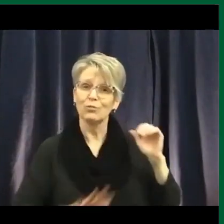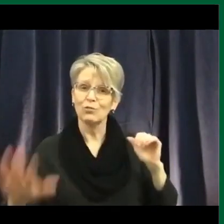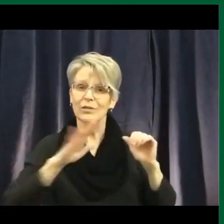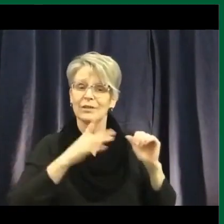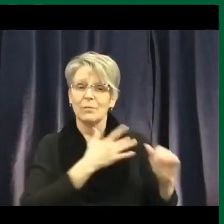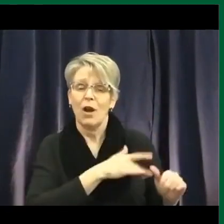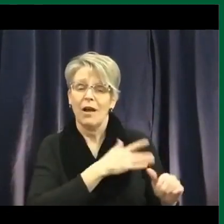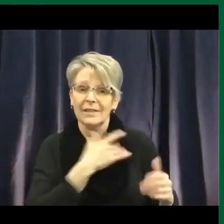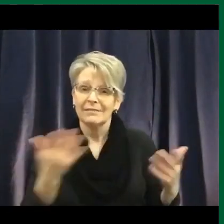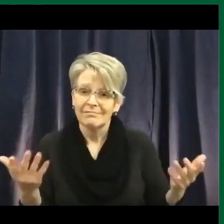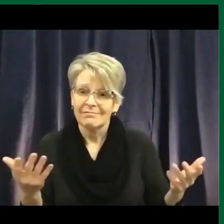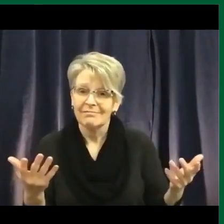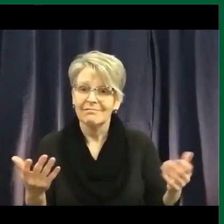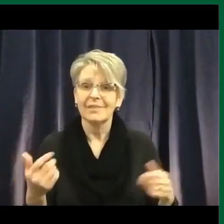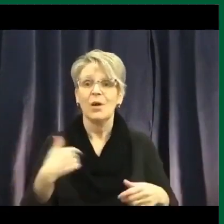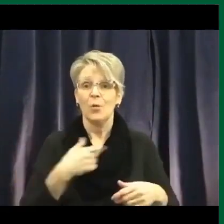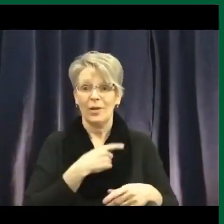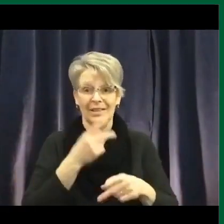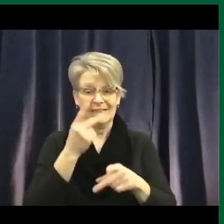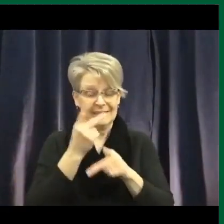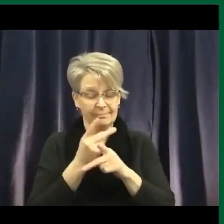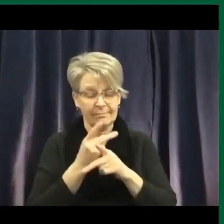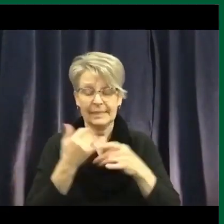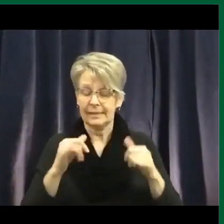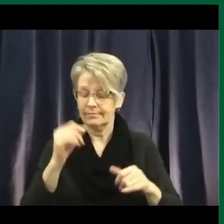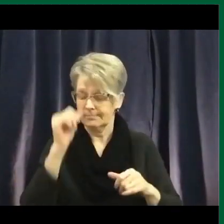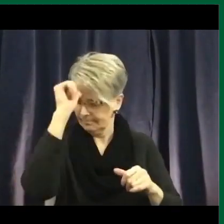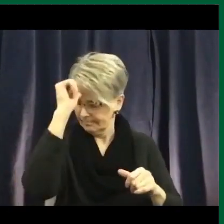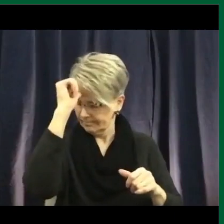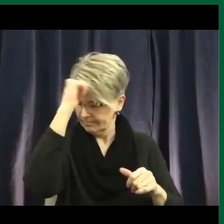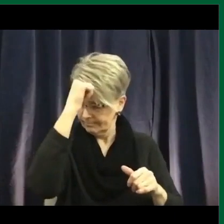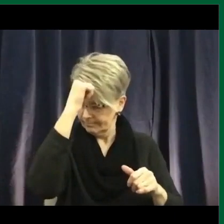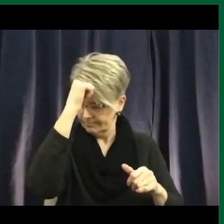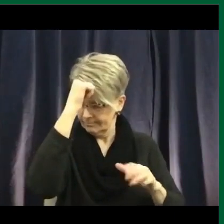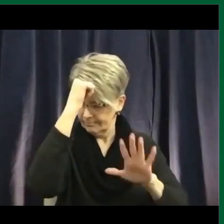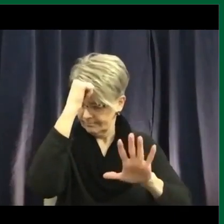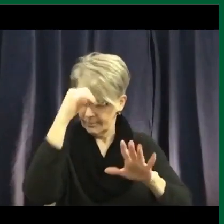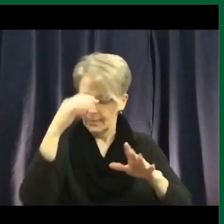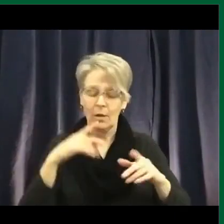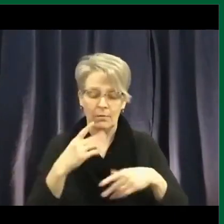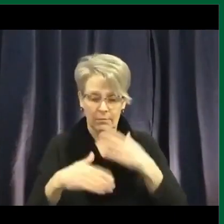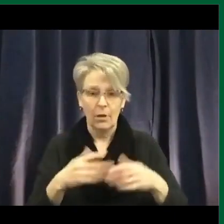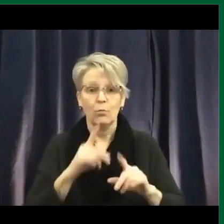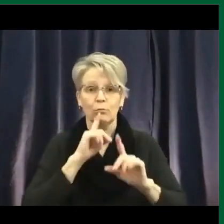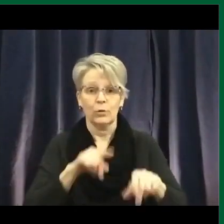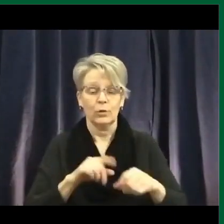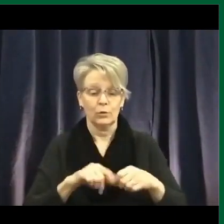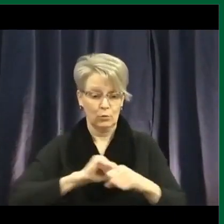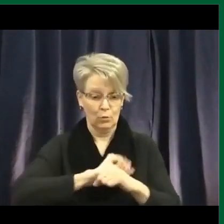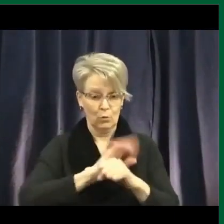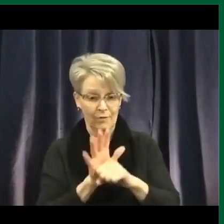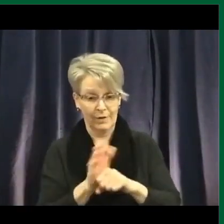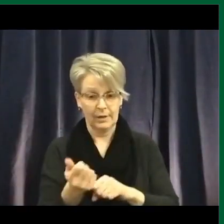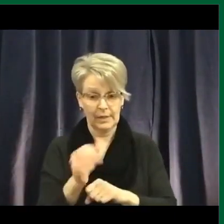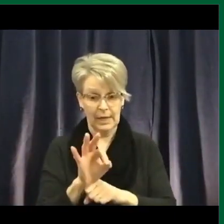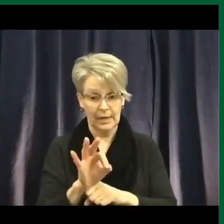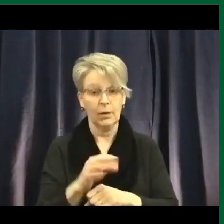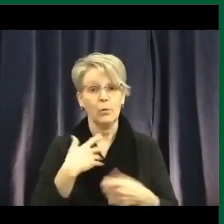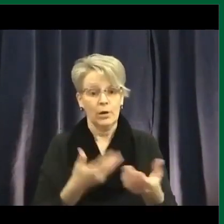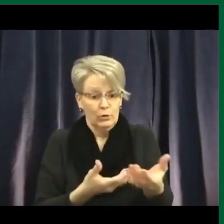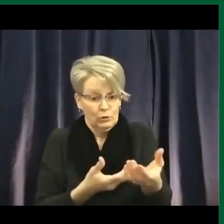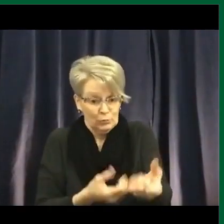And one thing that we have kept at the forefront throughout our response to the COVID-19 pandemic is we do trust and have